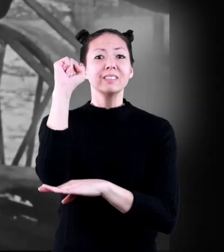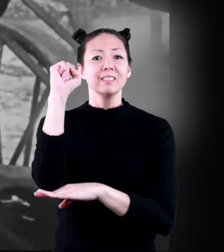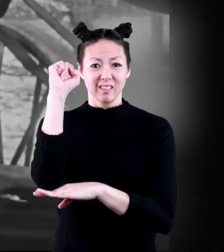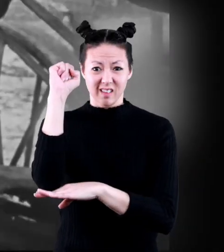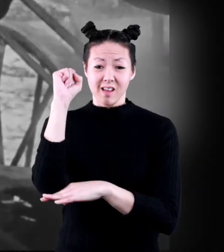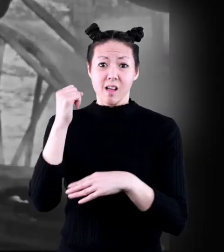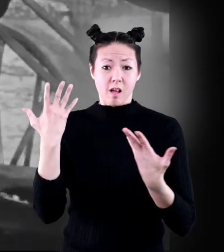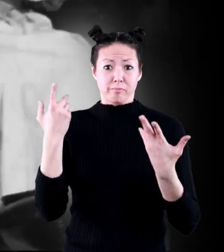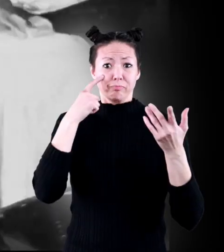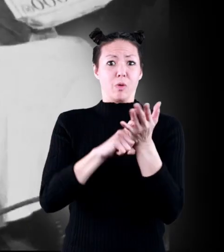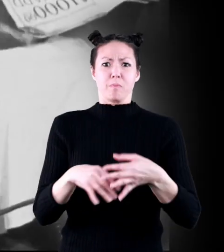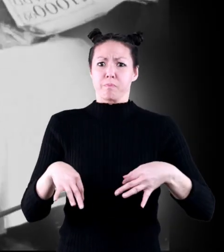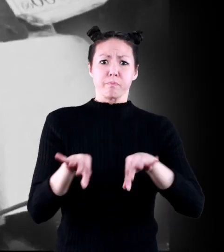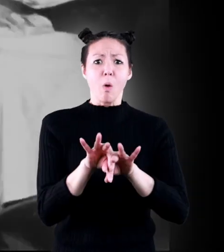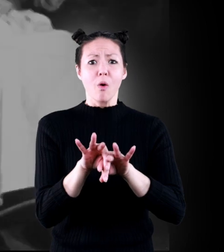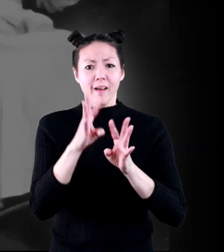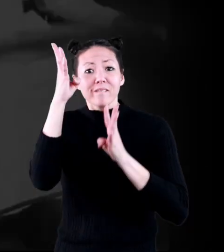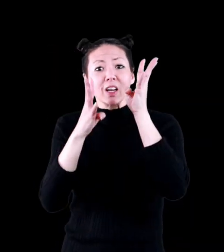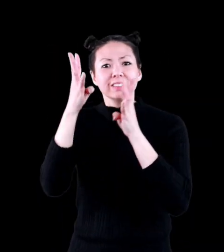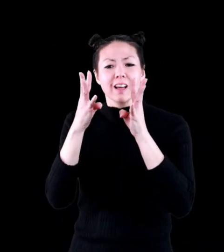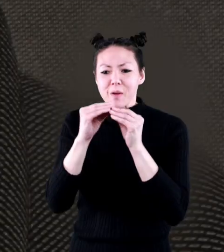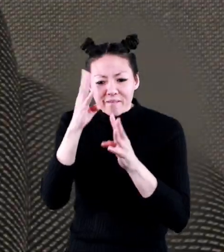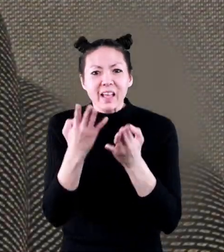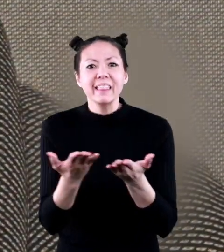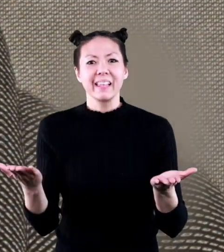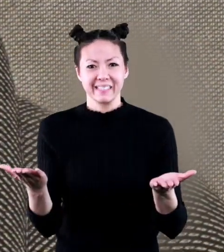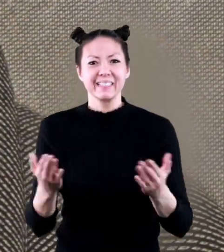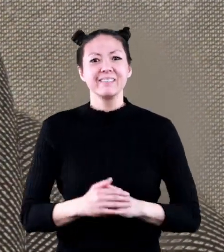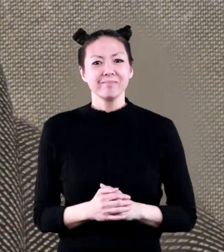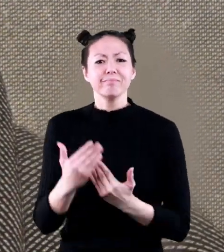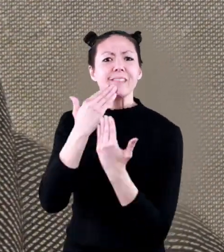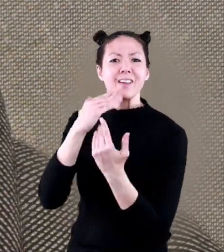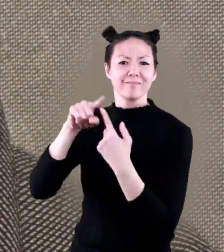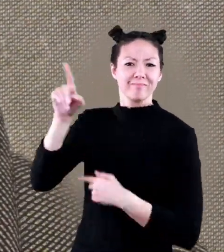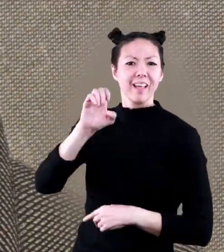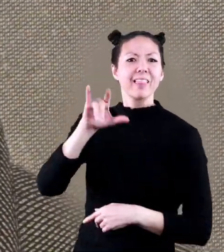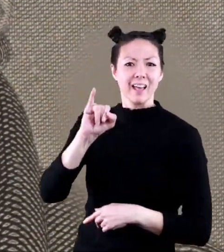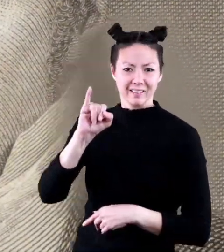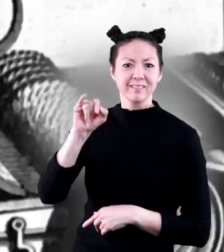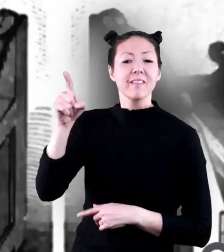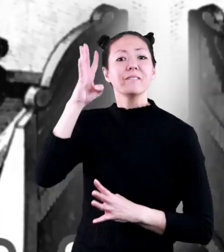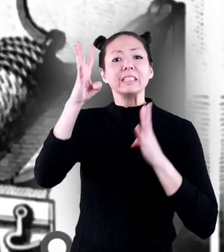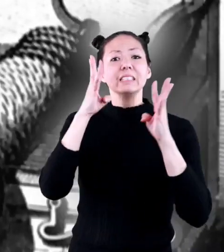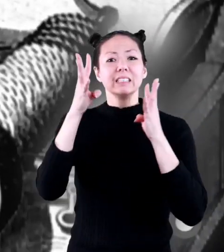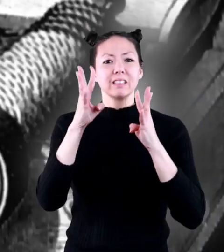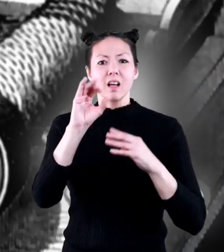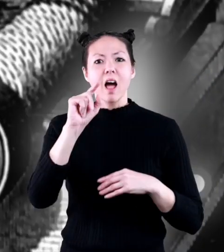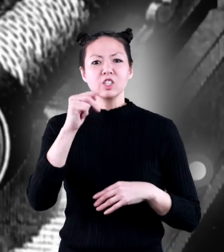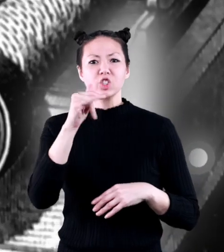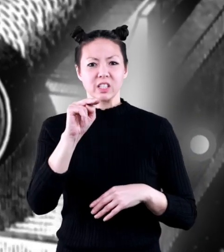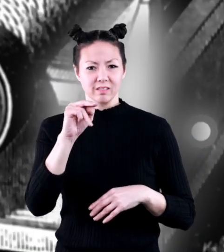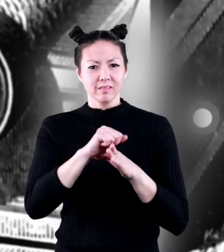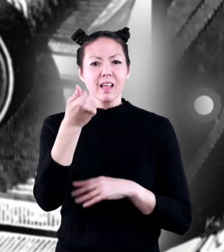events, inventors, and inventions. Thank Eli Whitney for inventing the cotton gin in